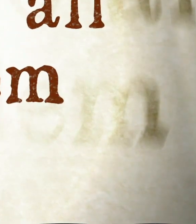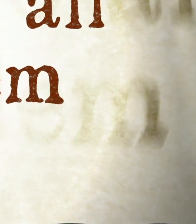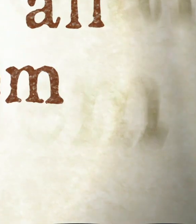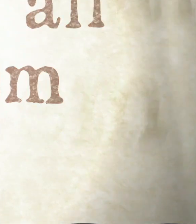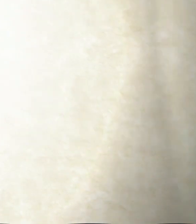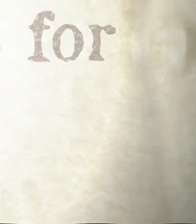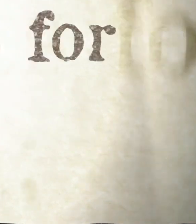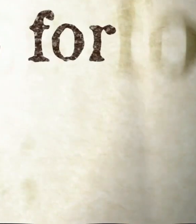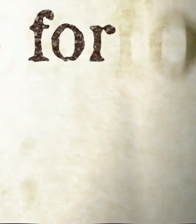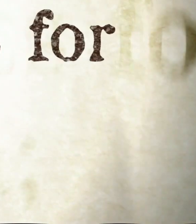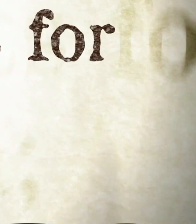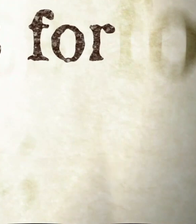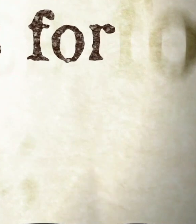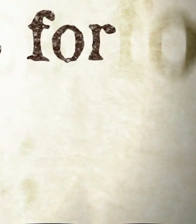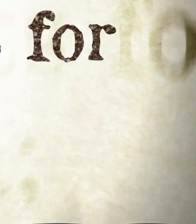Jerusalem